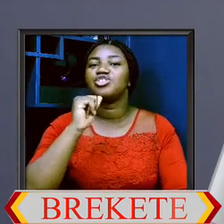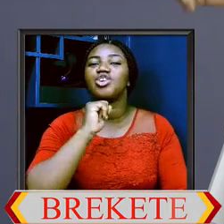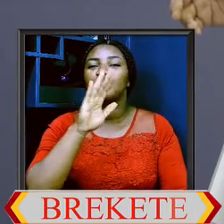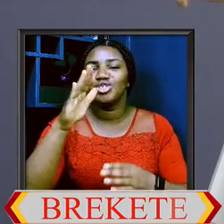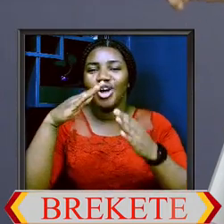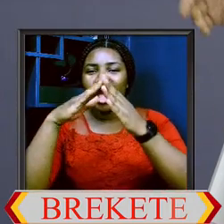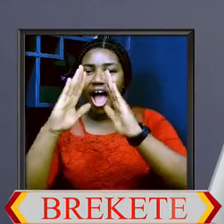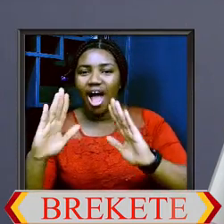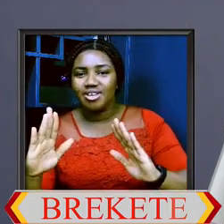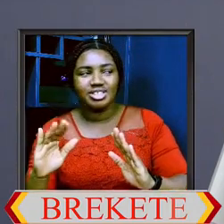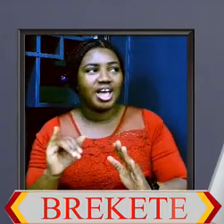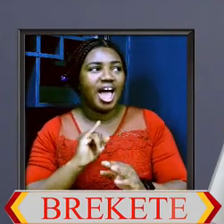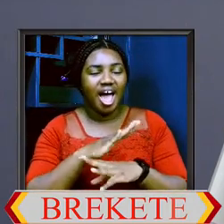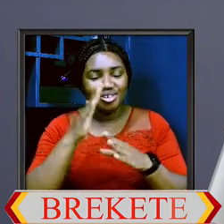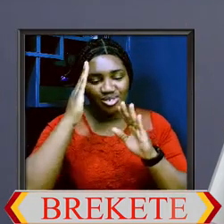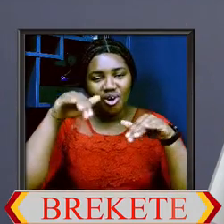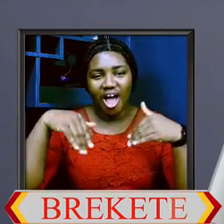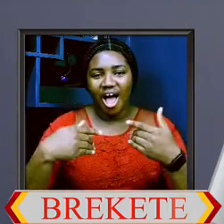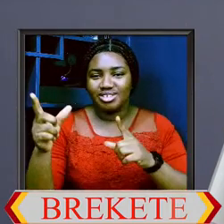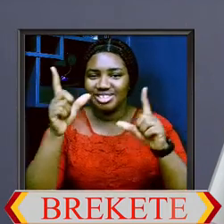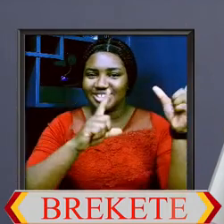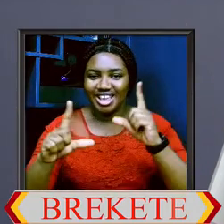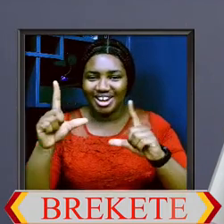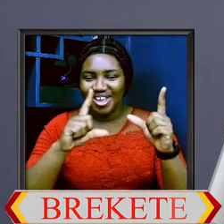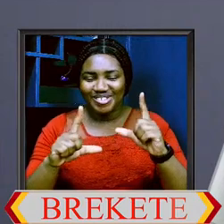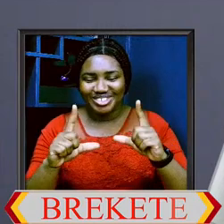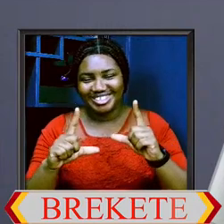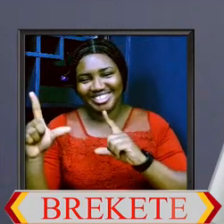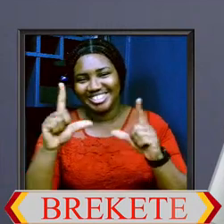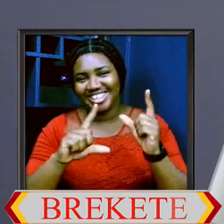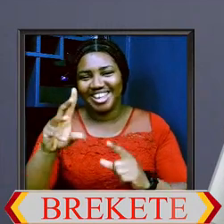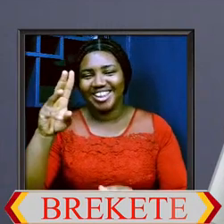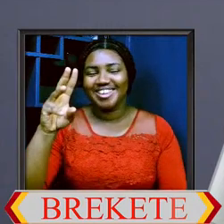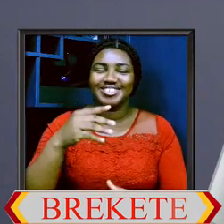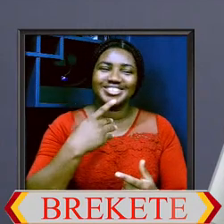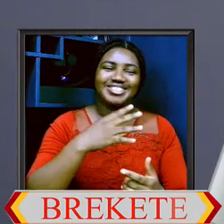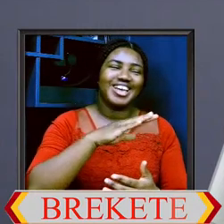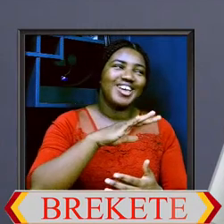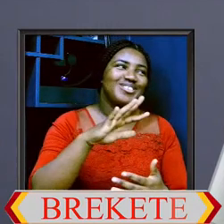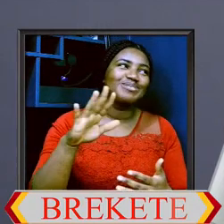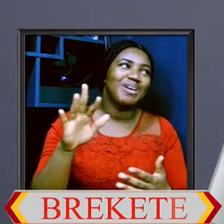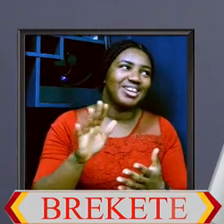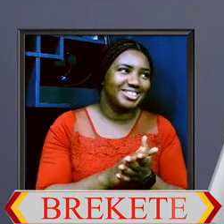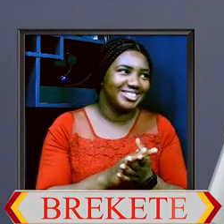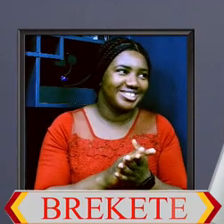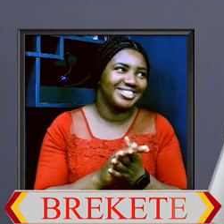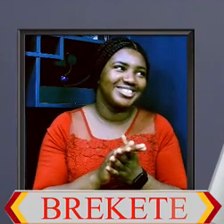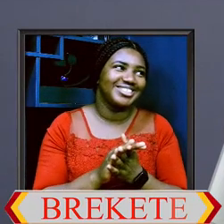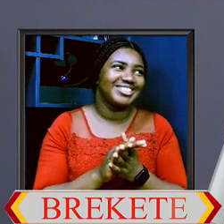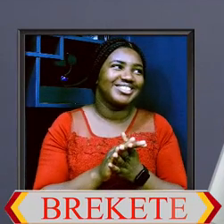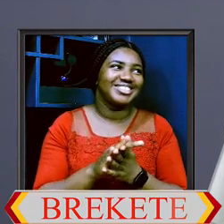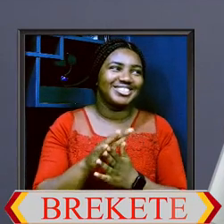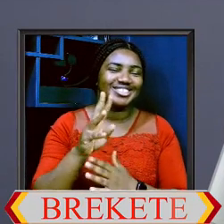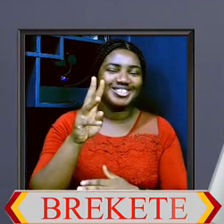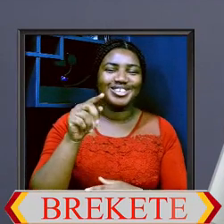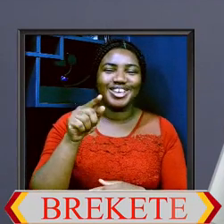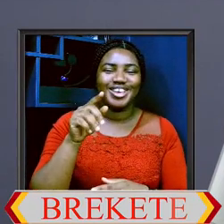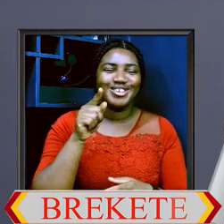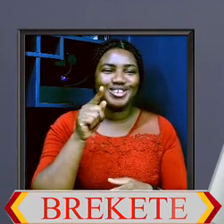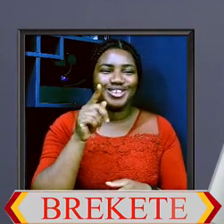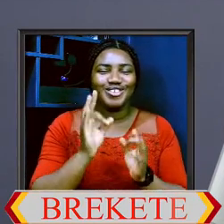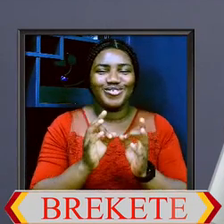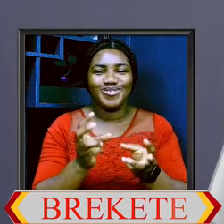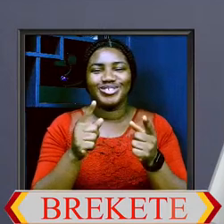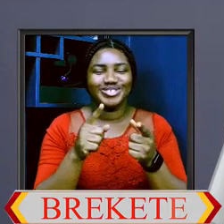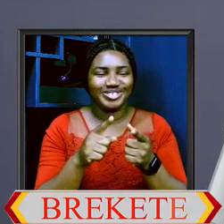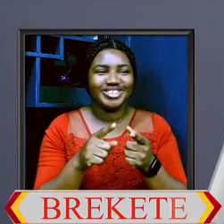I don't know how sign language they demonstrate mess okay demonstrate mess we see oh